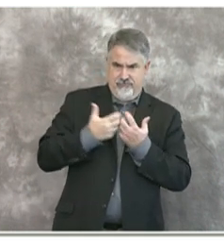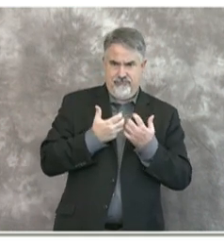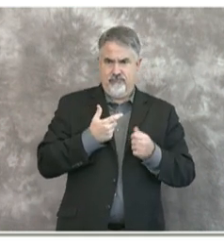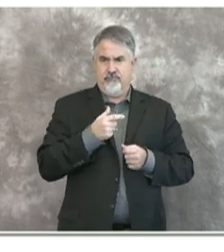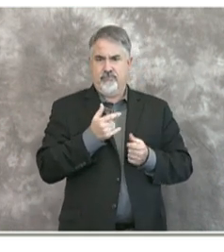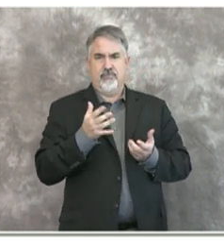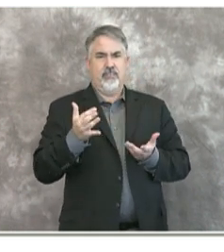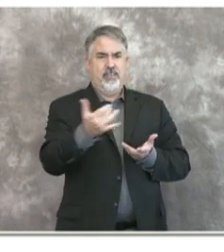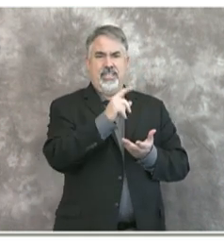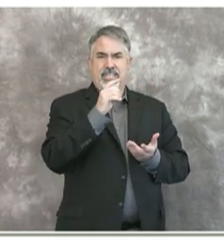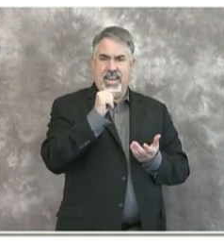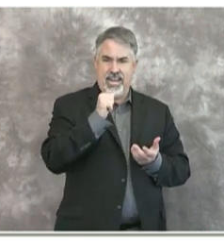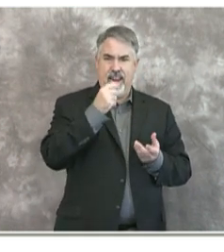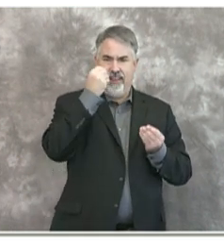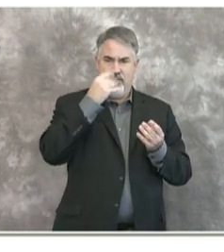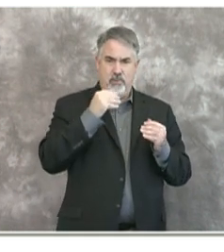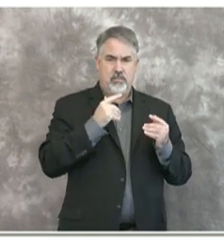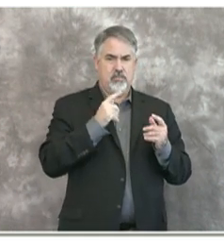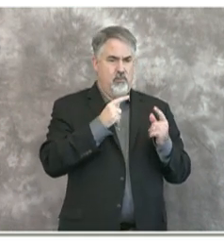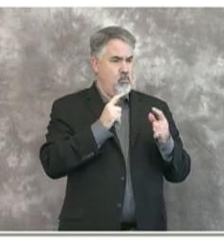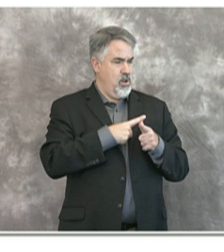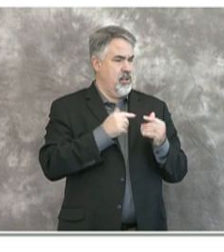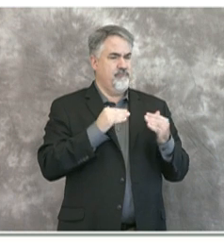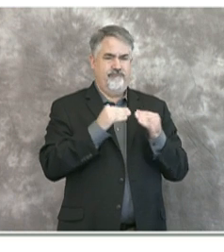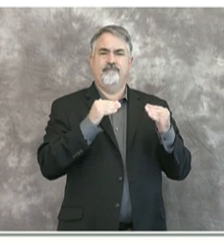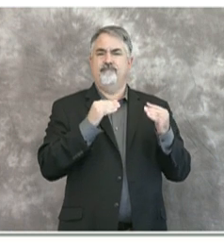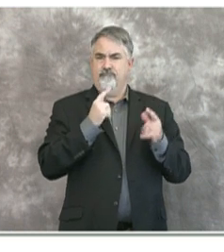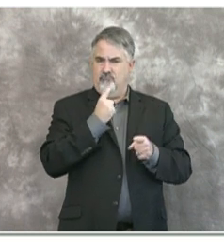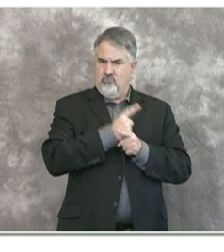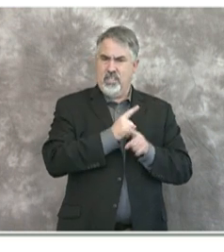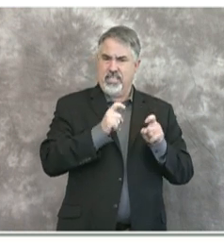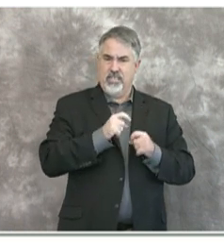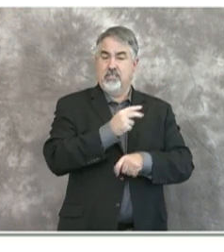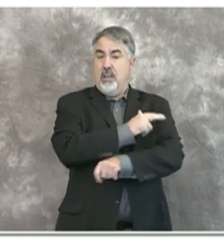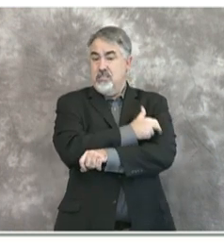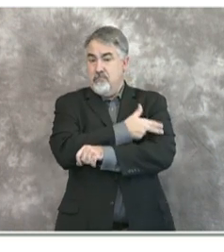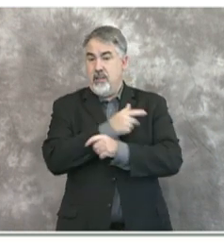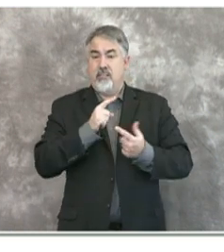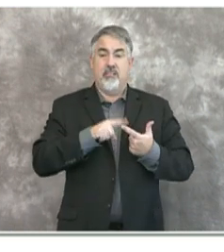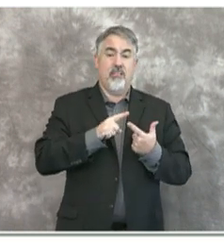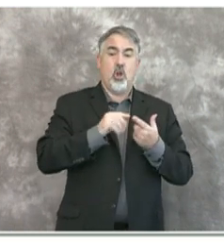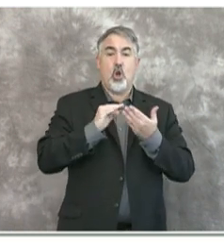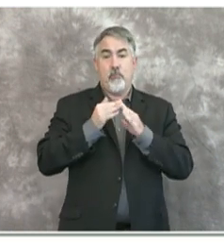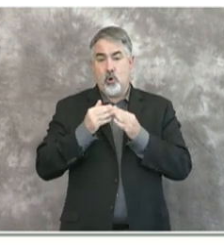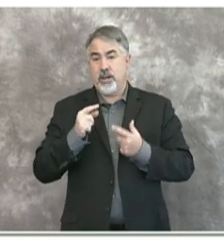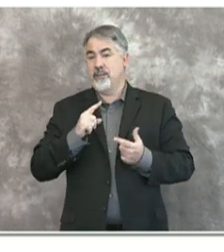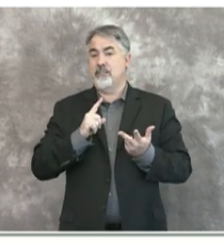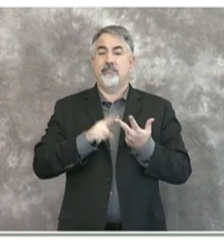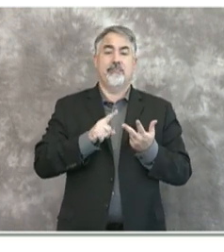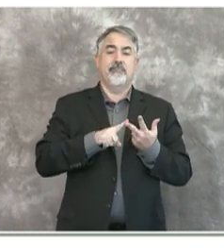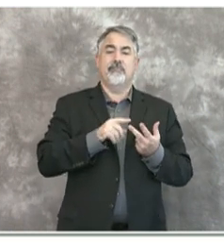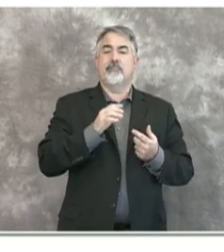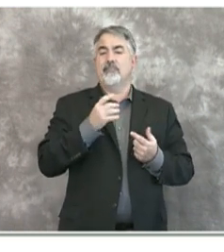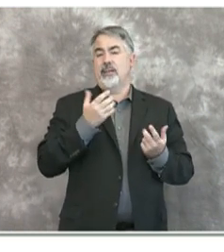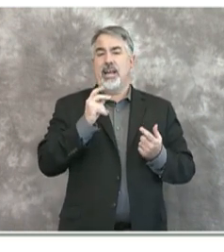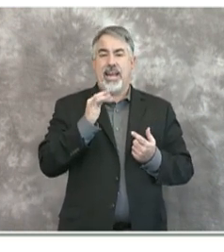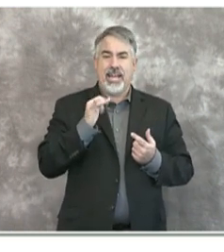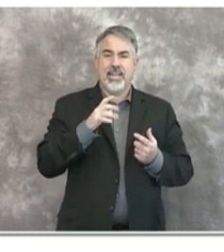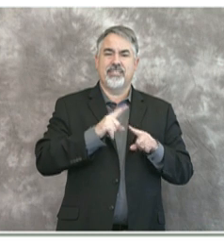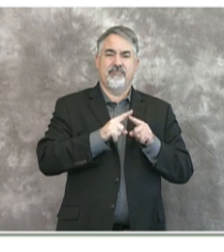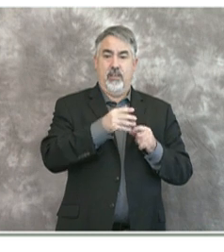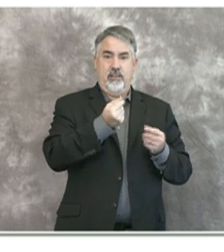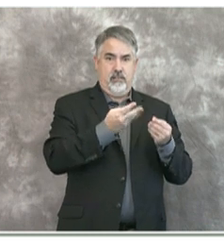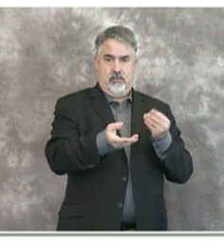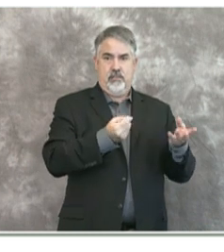to testing. Our hospitals, our community clinics, medical groups are stepping up, bringing testing to their patients